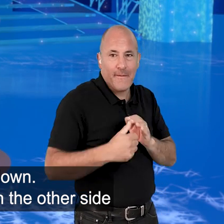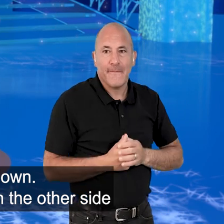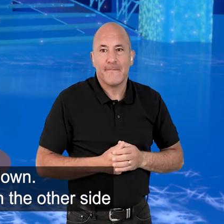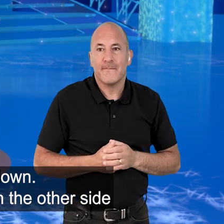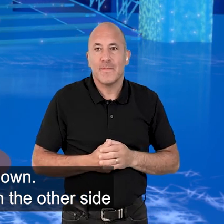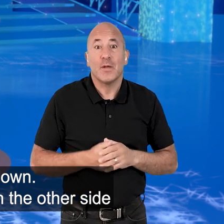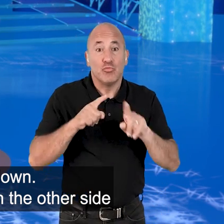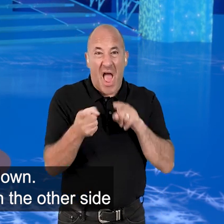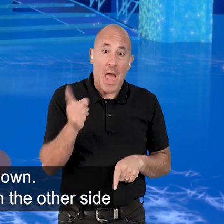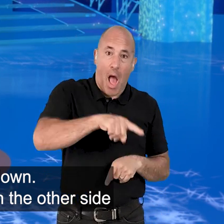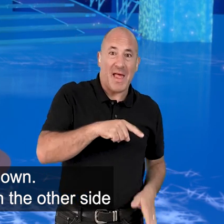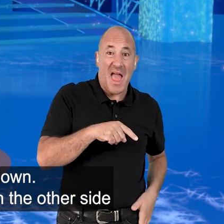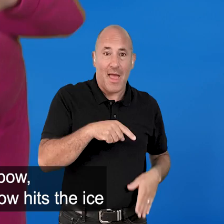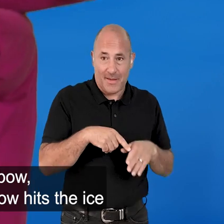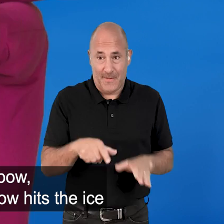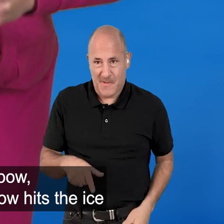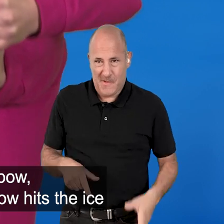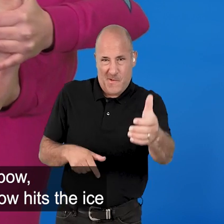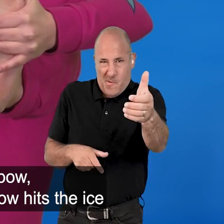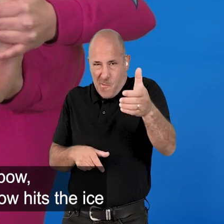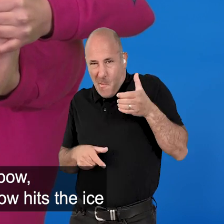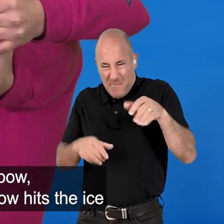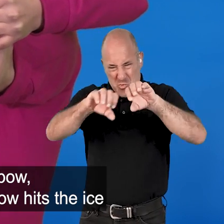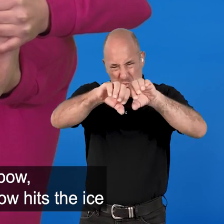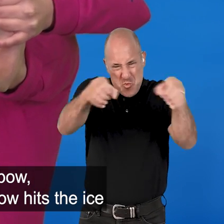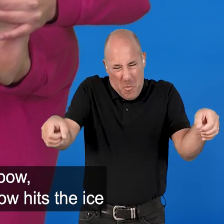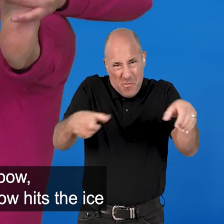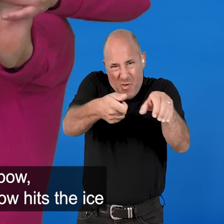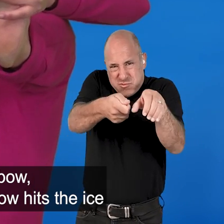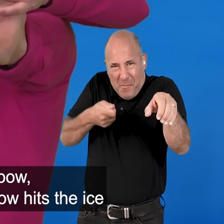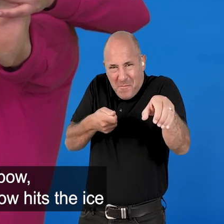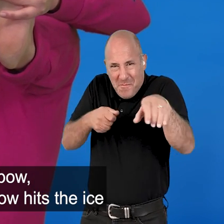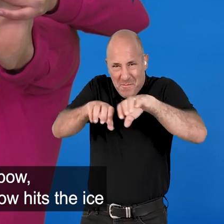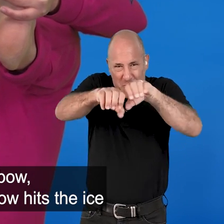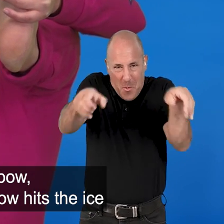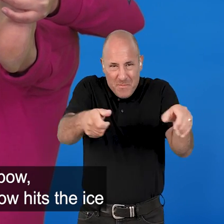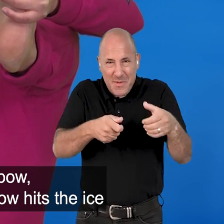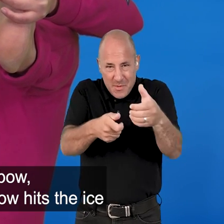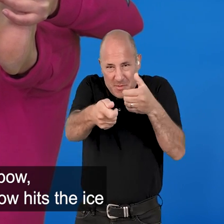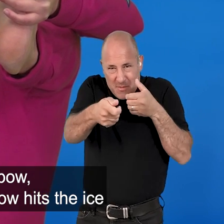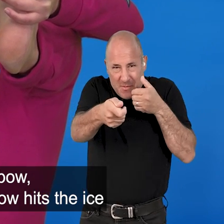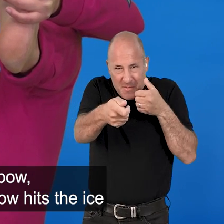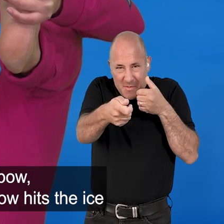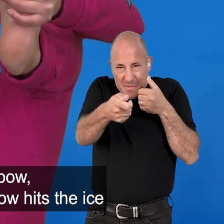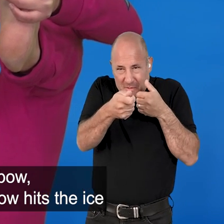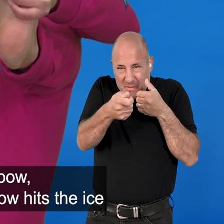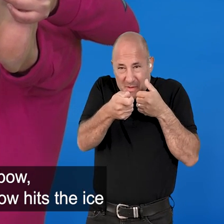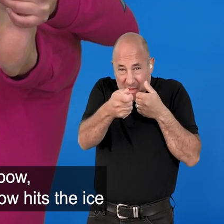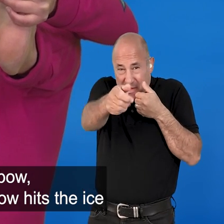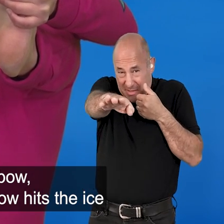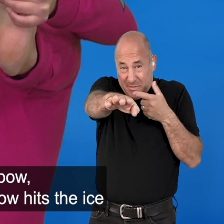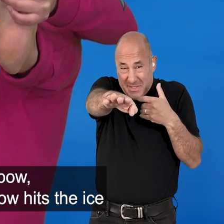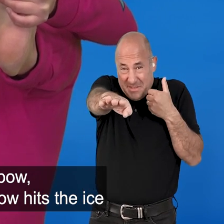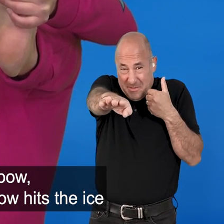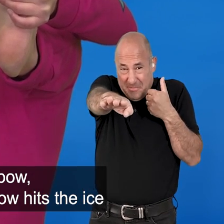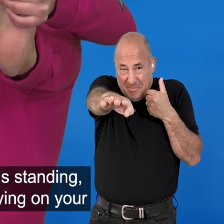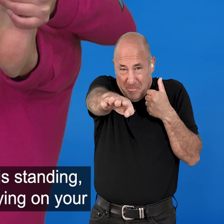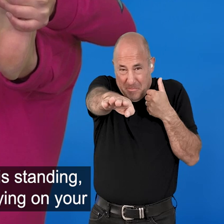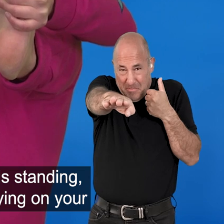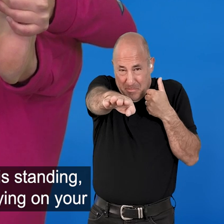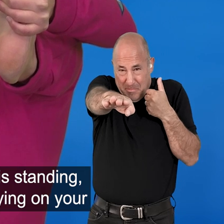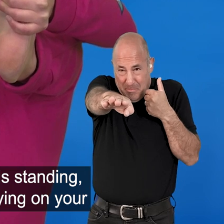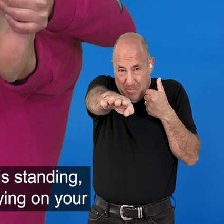shoo! They try on the other side as well, lifting up your crossbow. This time, though, the crossbow, the arrow, hits the